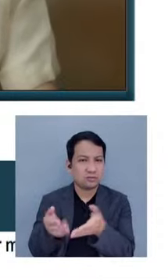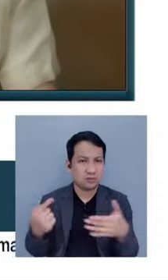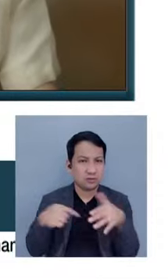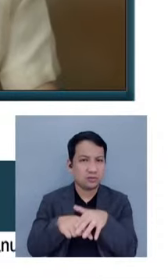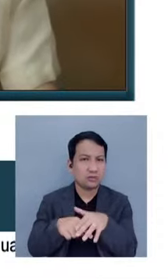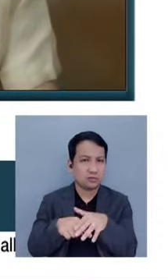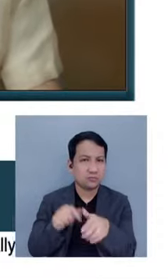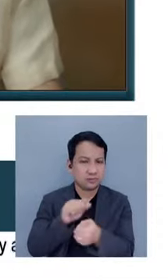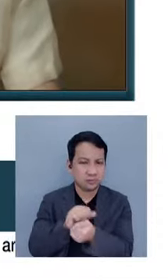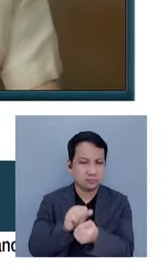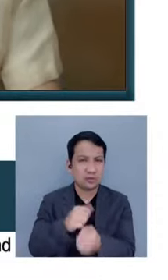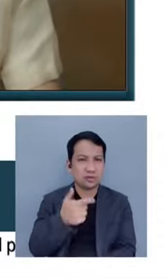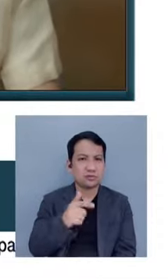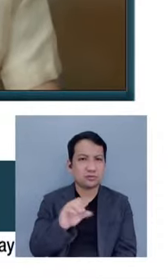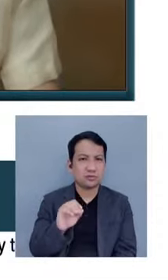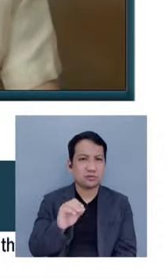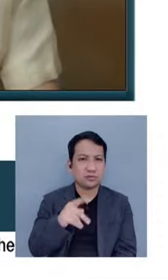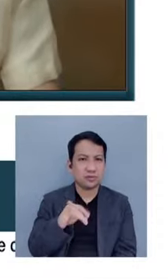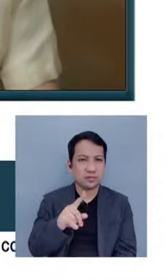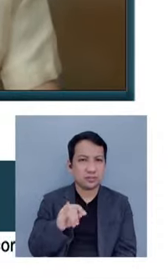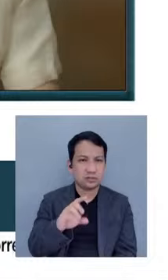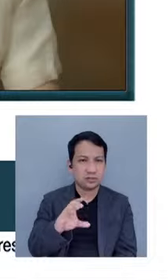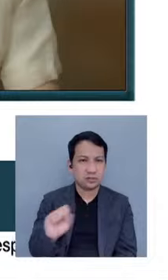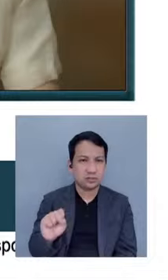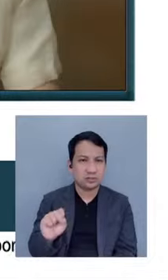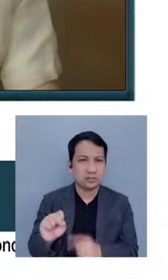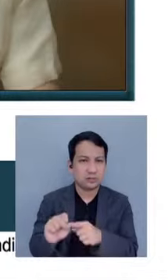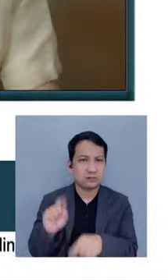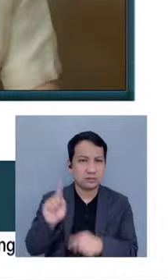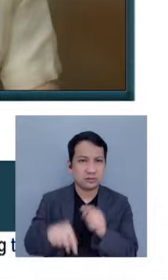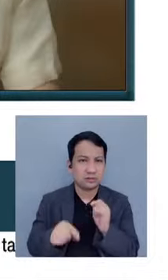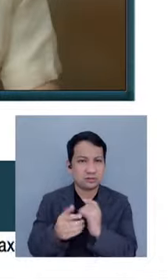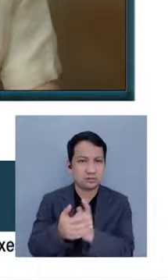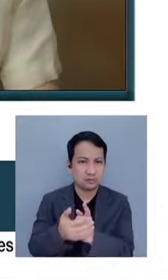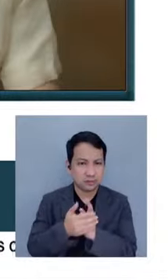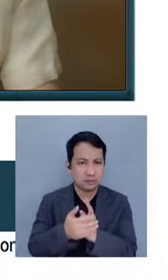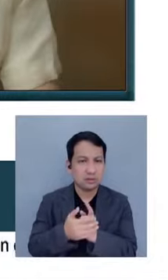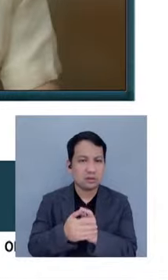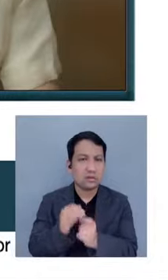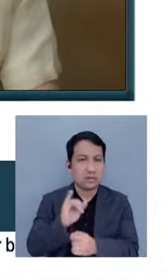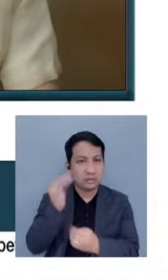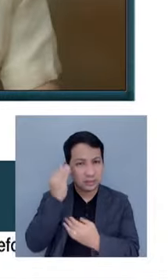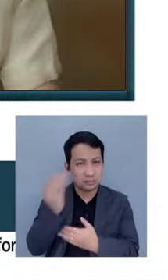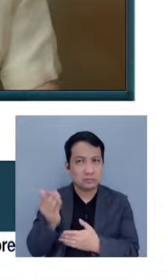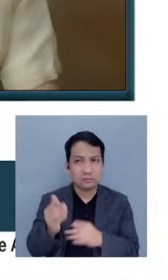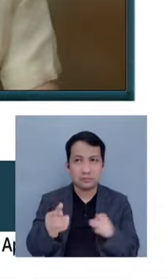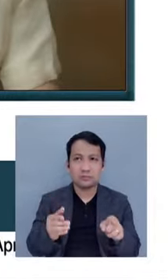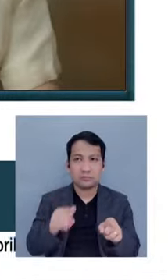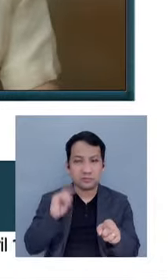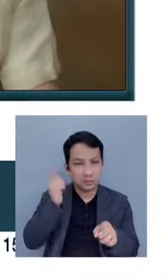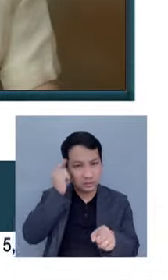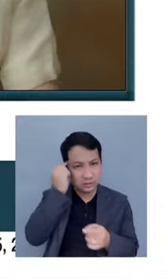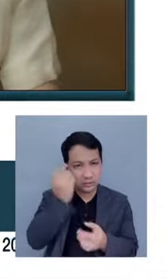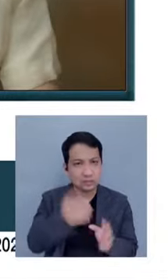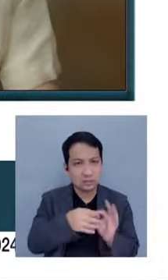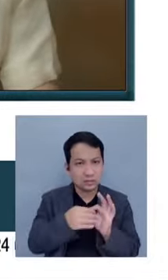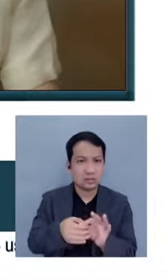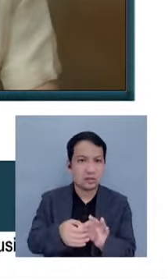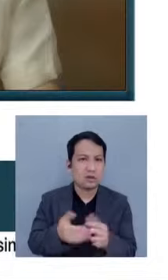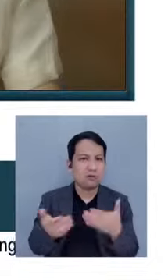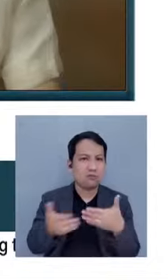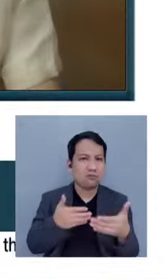in the mix here, that you really can't isolate it? And if we've come to that point, what is making